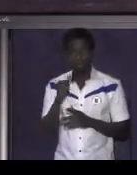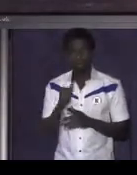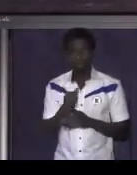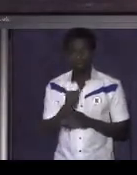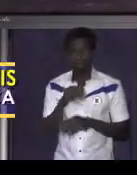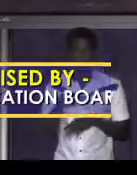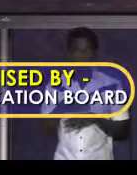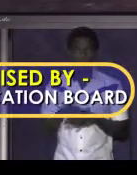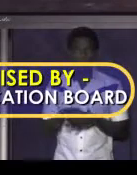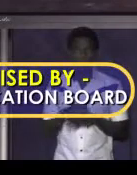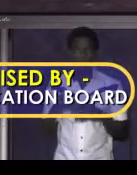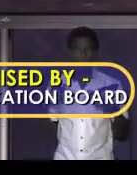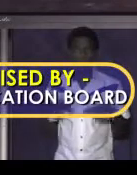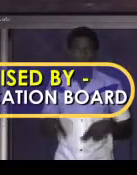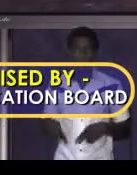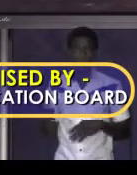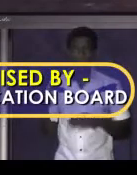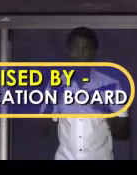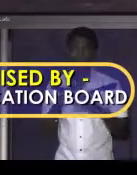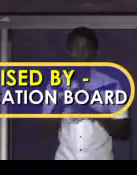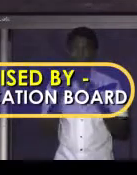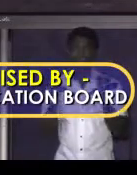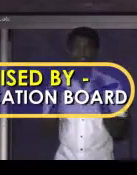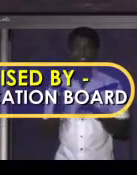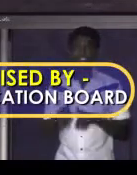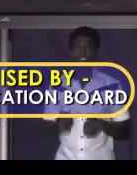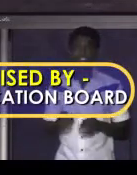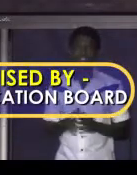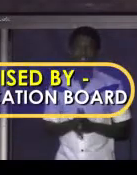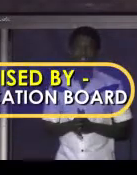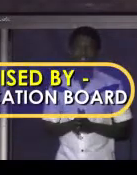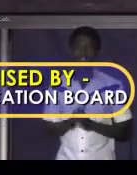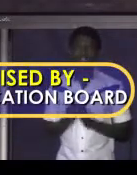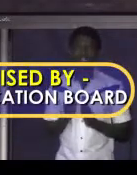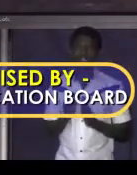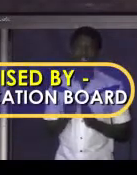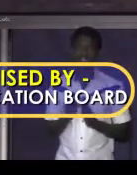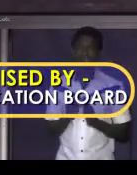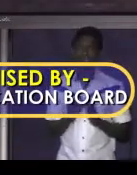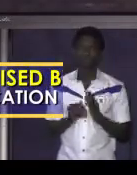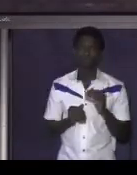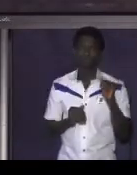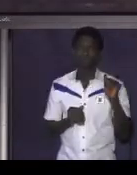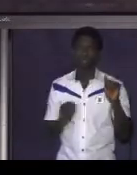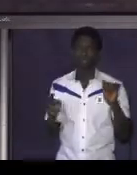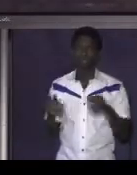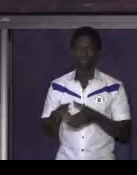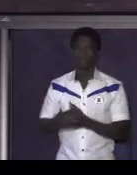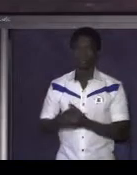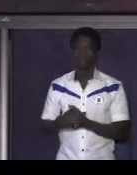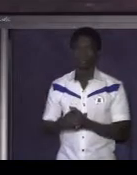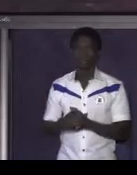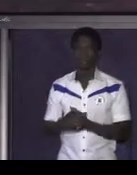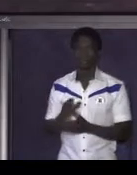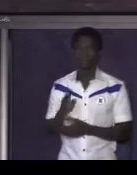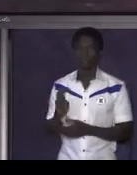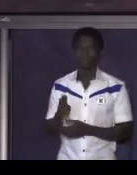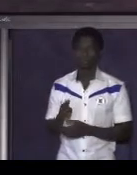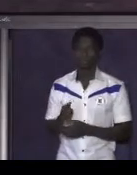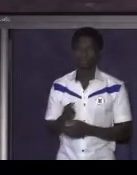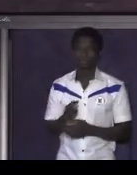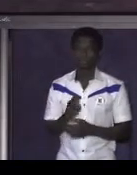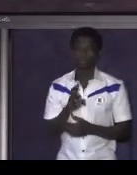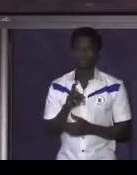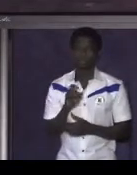physical, behavioral, and social differences. Options: A. Marriage. B.